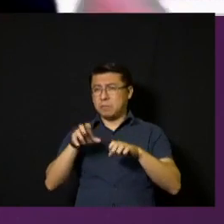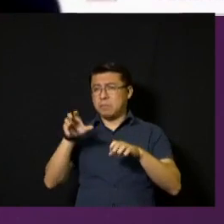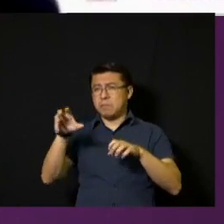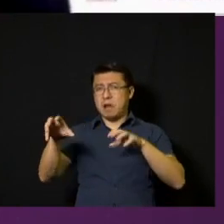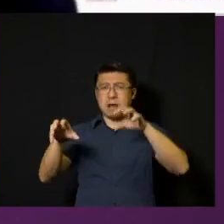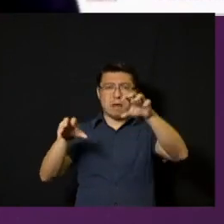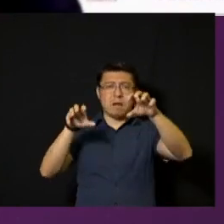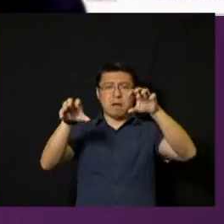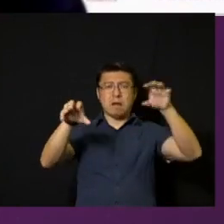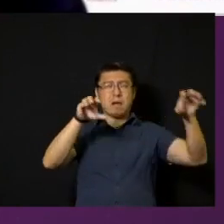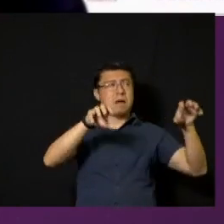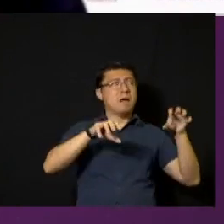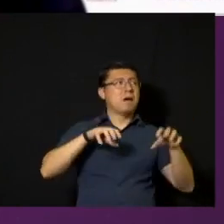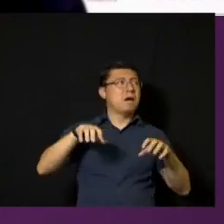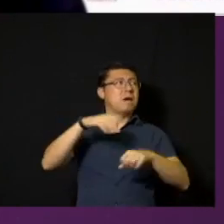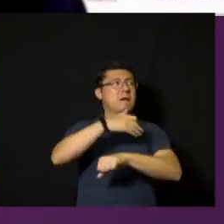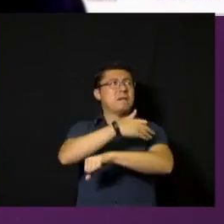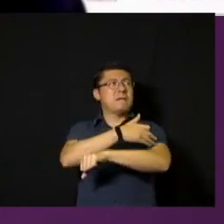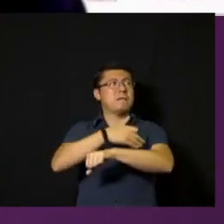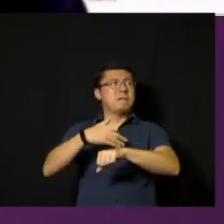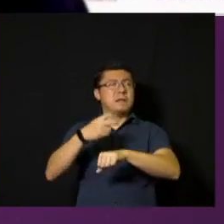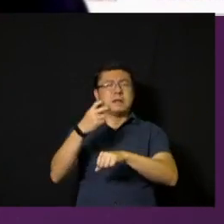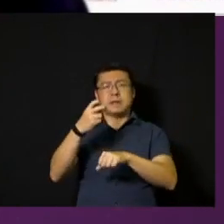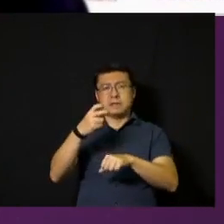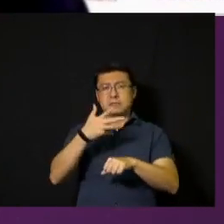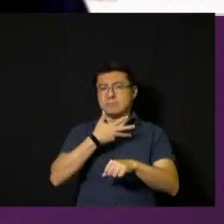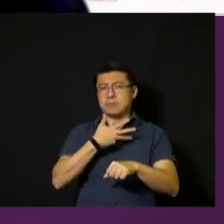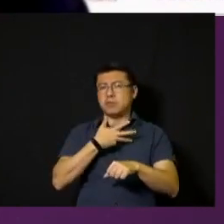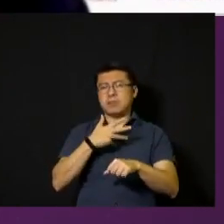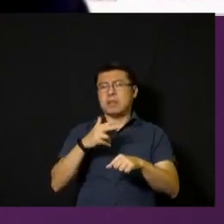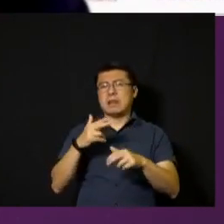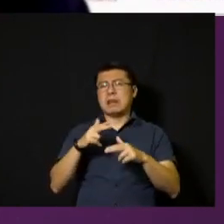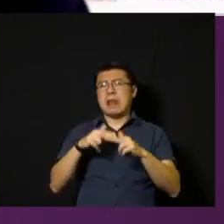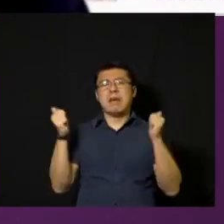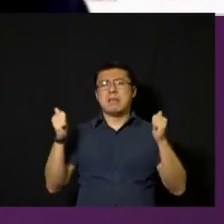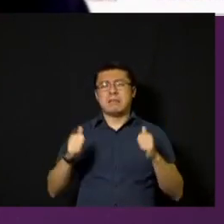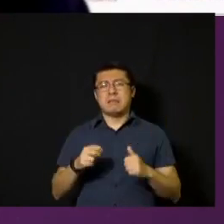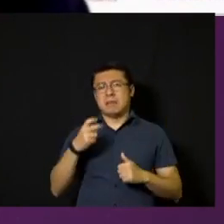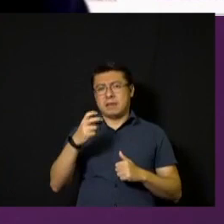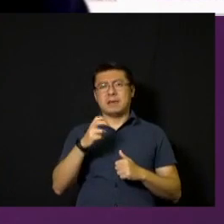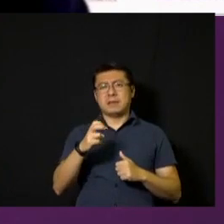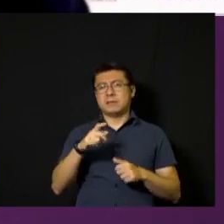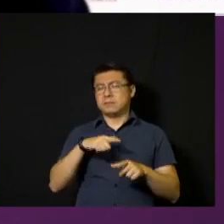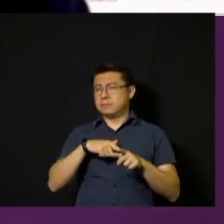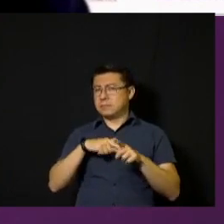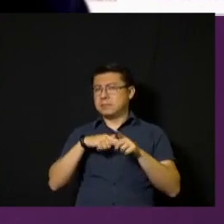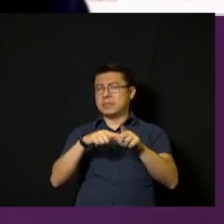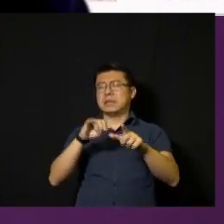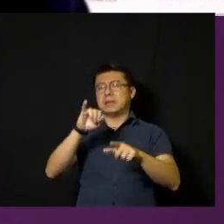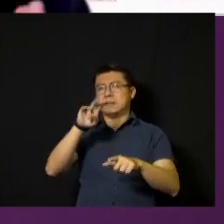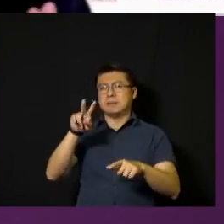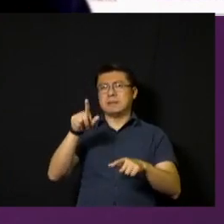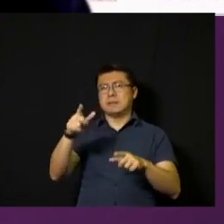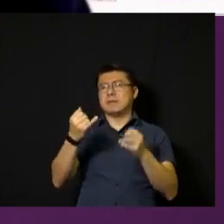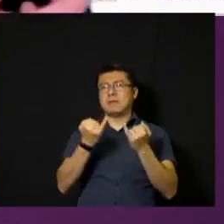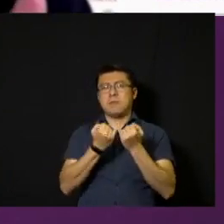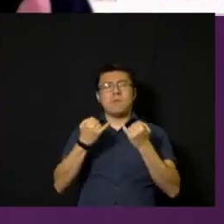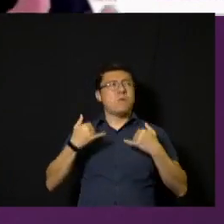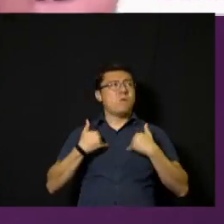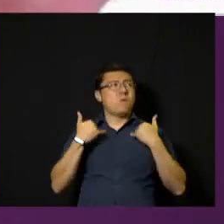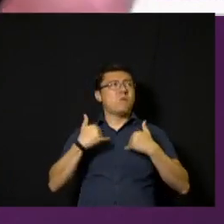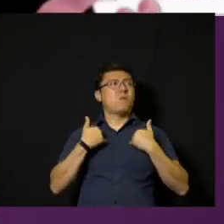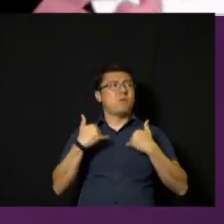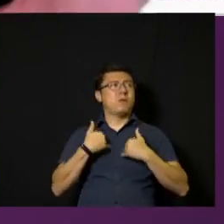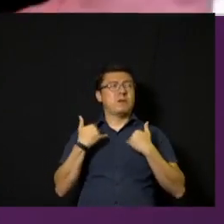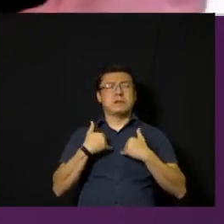different teams, different organizations, and we're a family. Nobody has this. So for me, it is preserving this to taking.